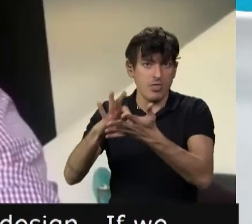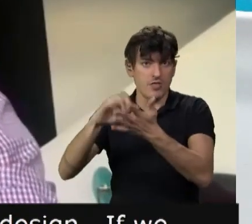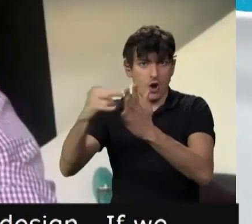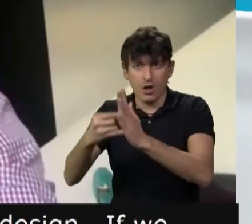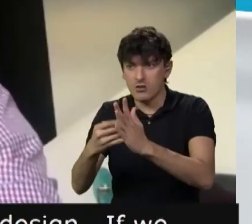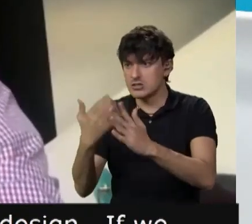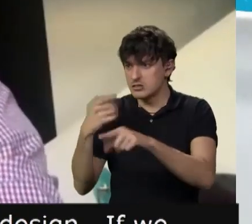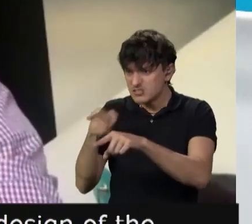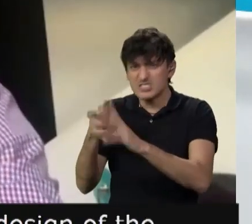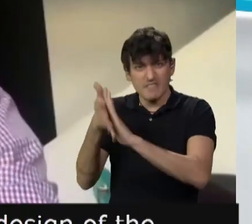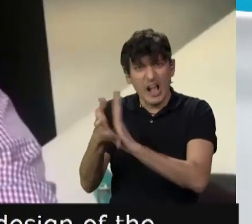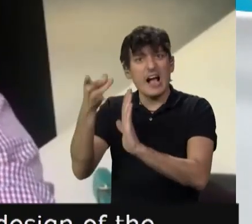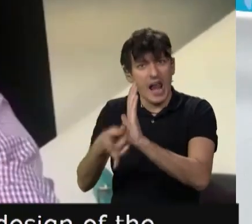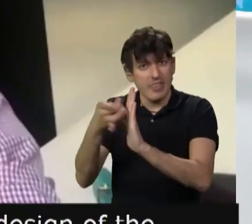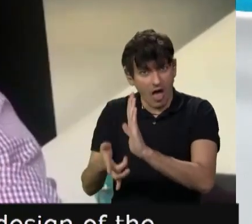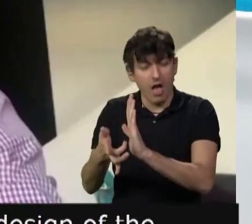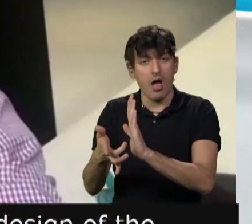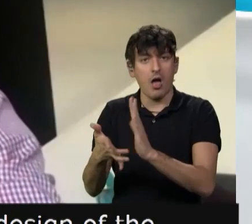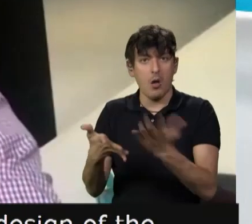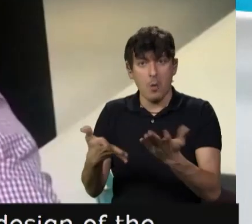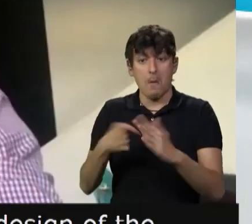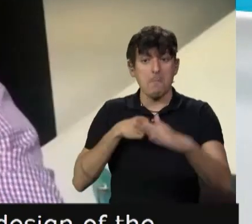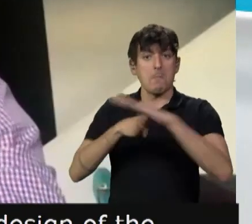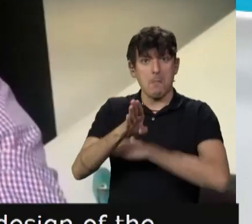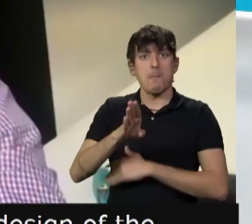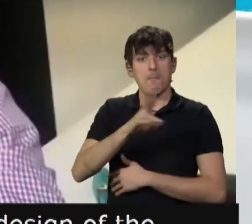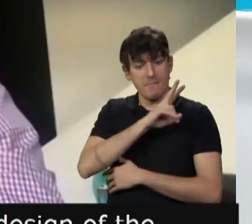services are of quality, no one would doubt